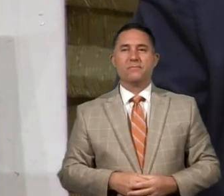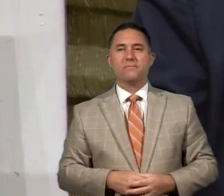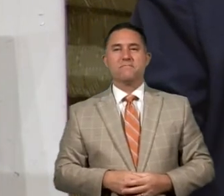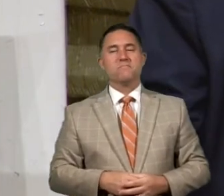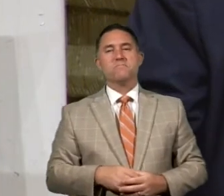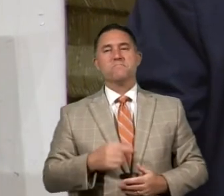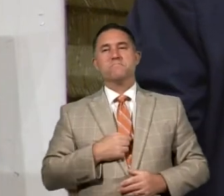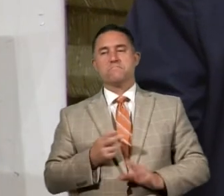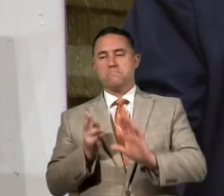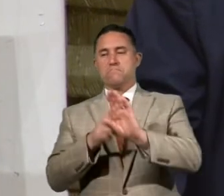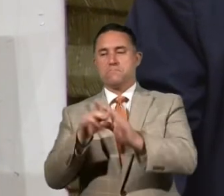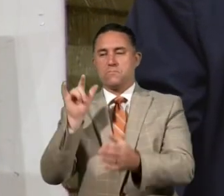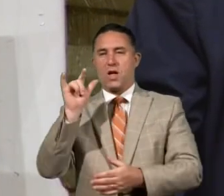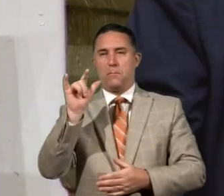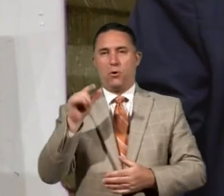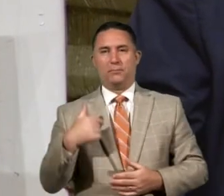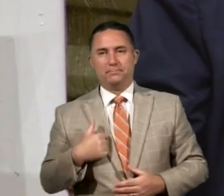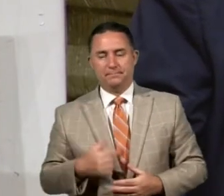I'm getting on an airplane,